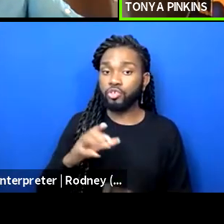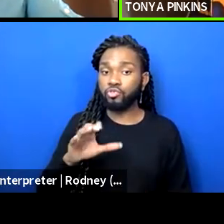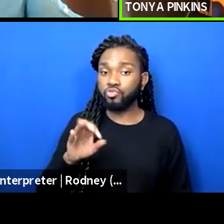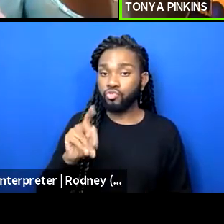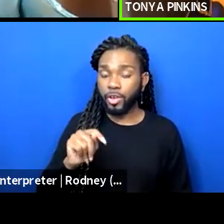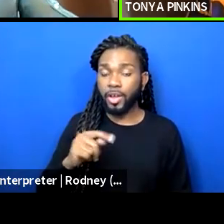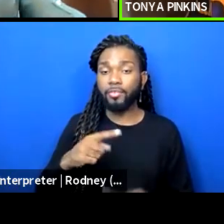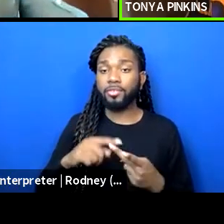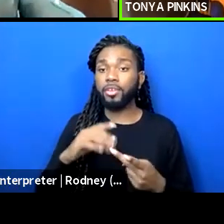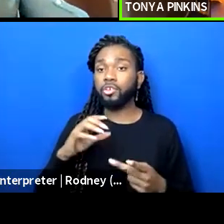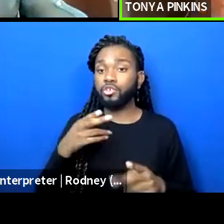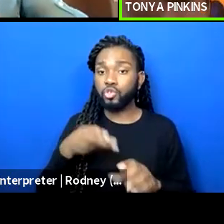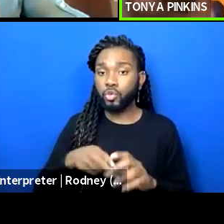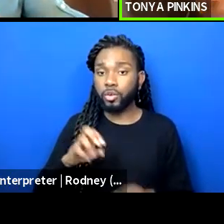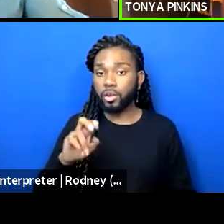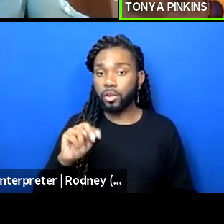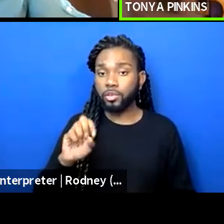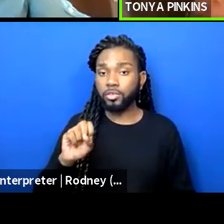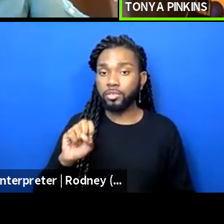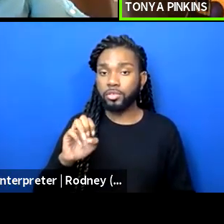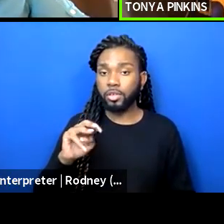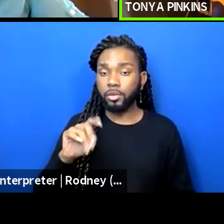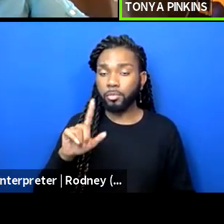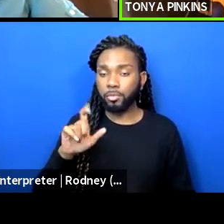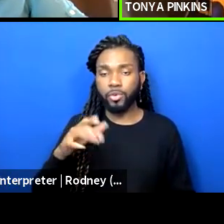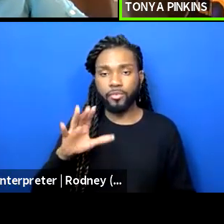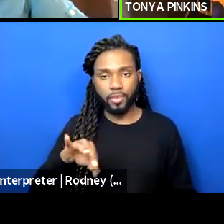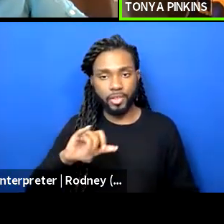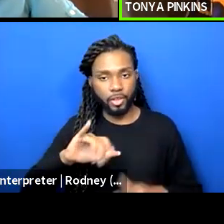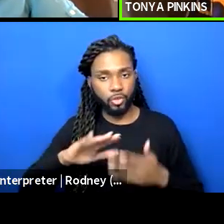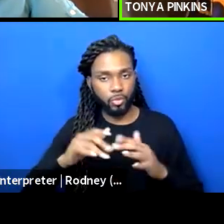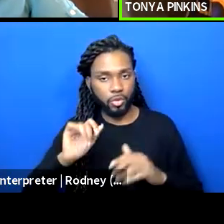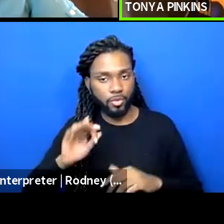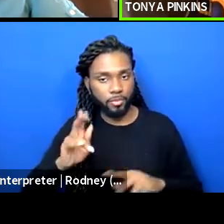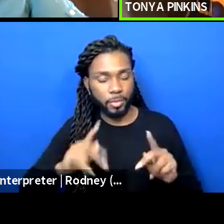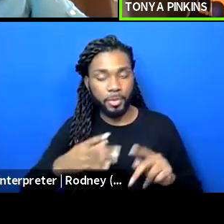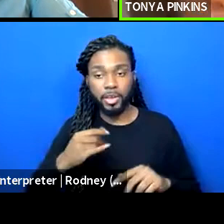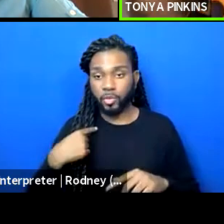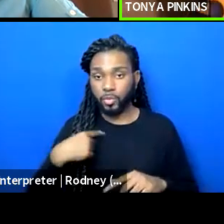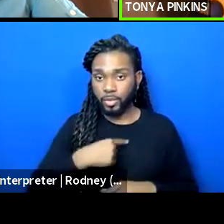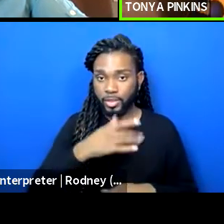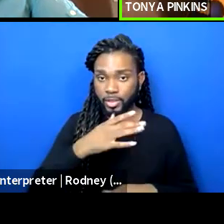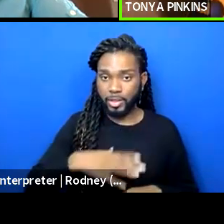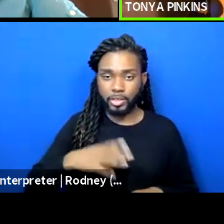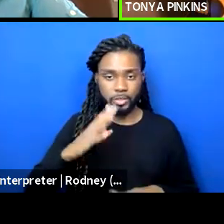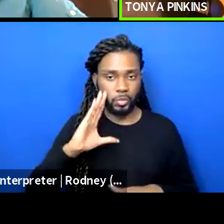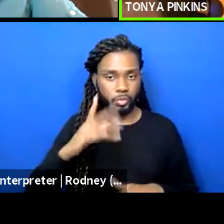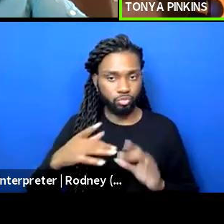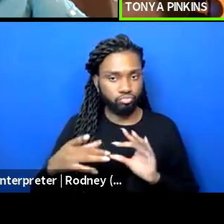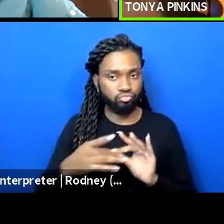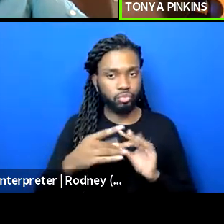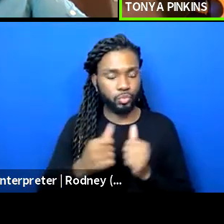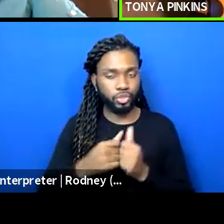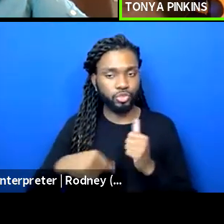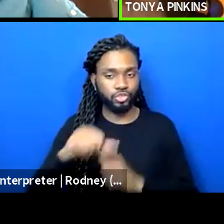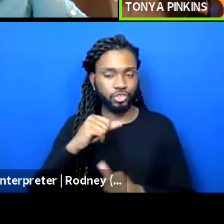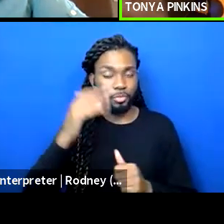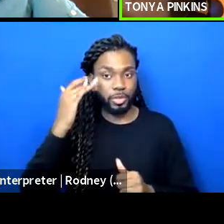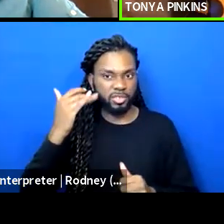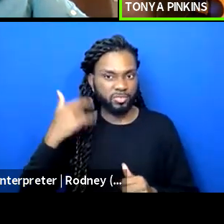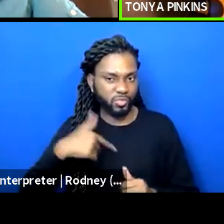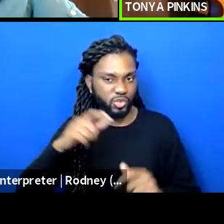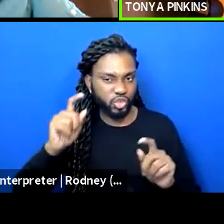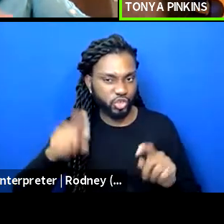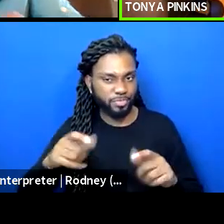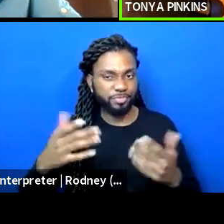community of people. I'm sure that we ladies here are going to all collaborate together because we should. I say that